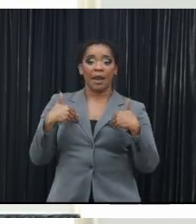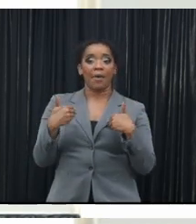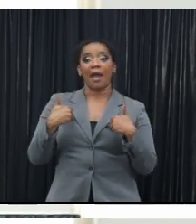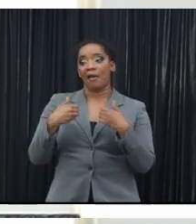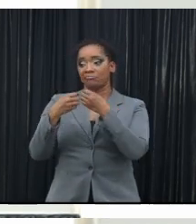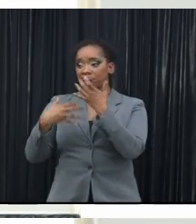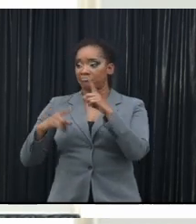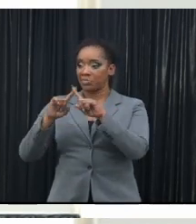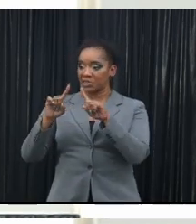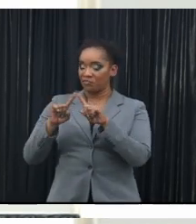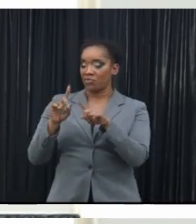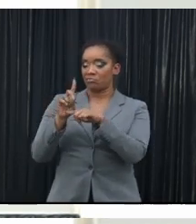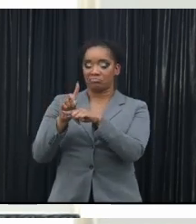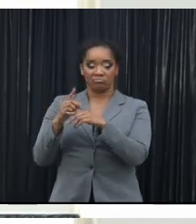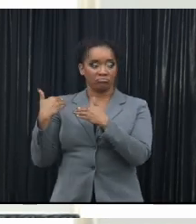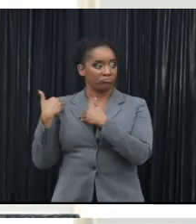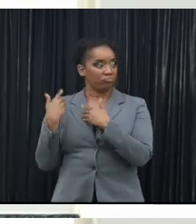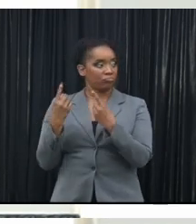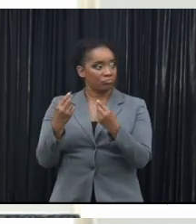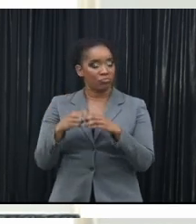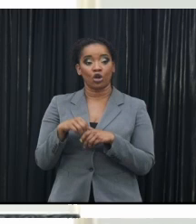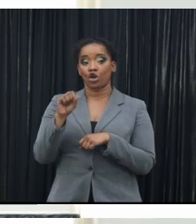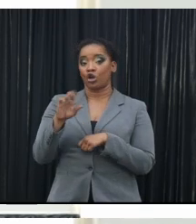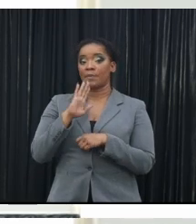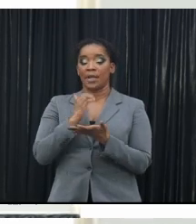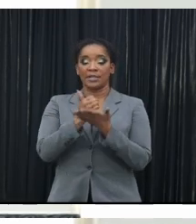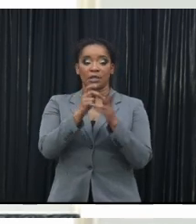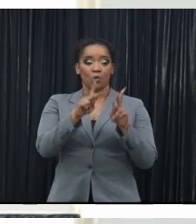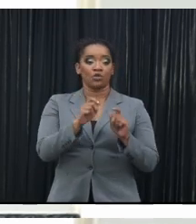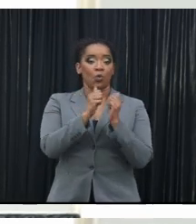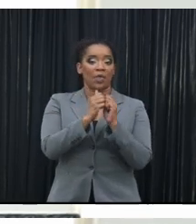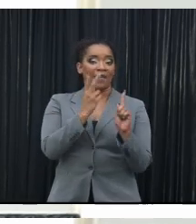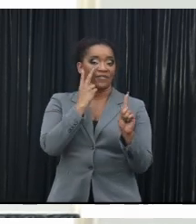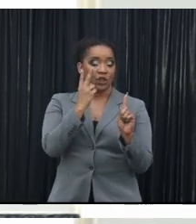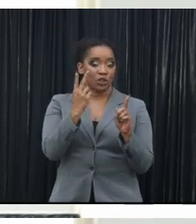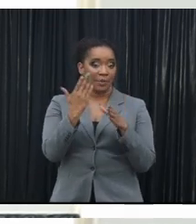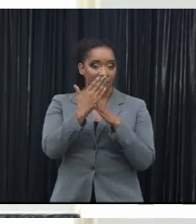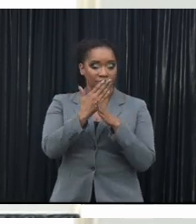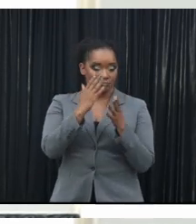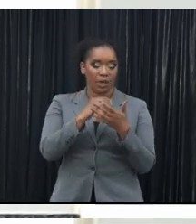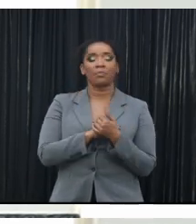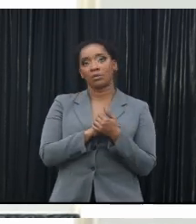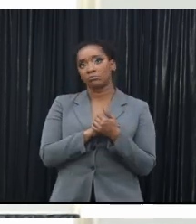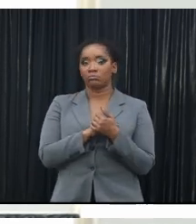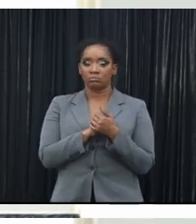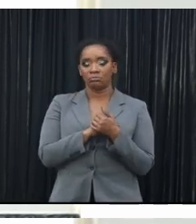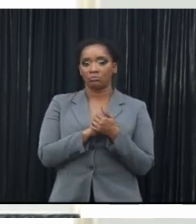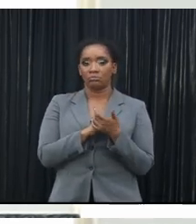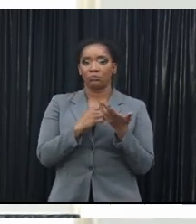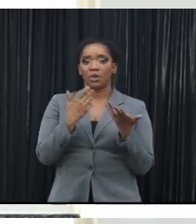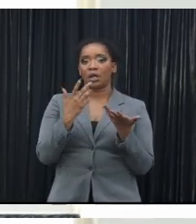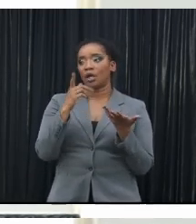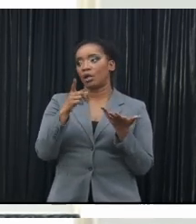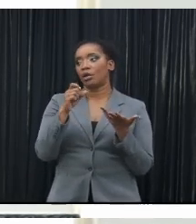there. It could be guiding a person with a vision impairment. It could be retrieving objects, reminding a